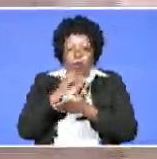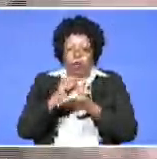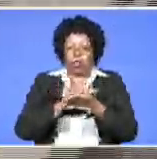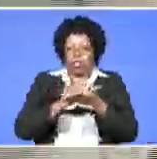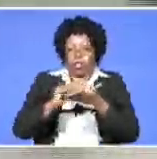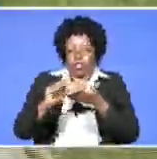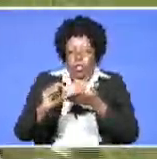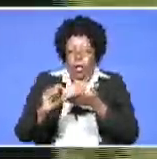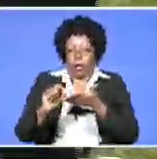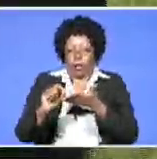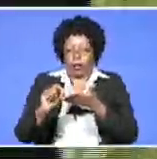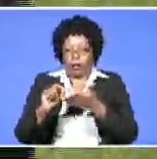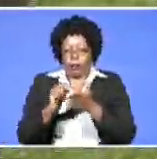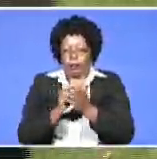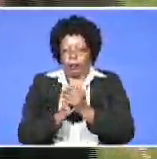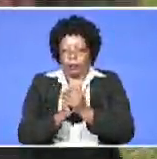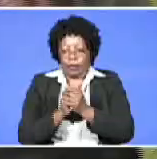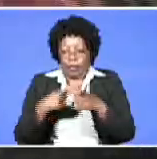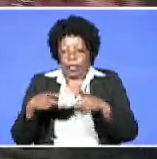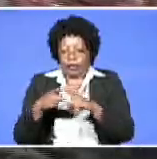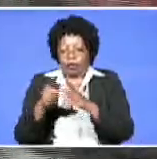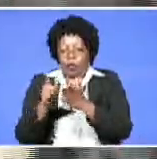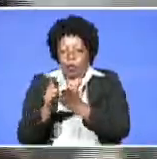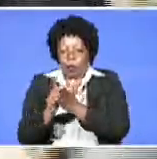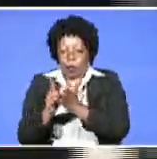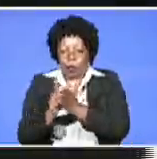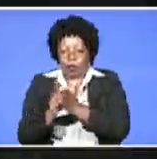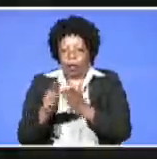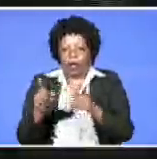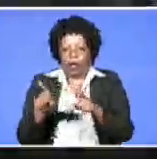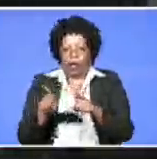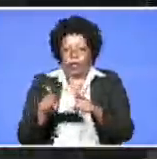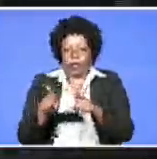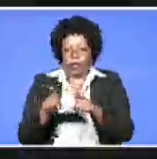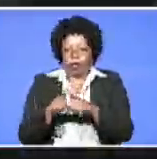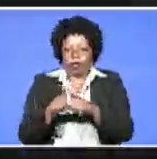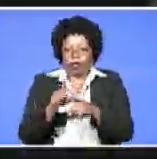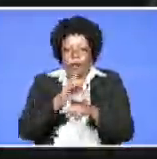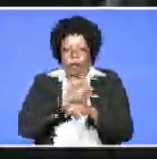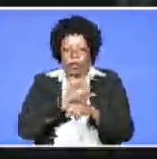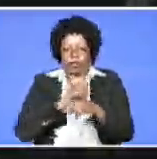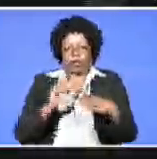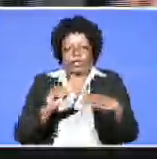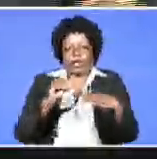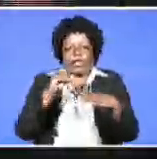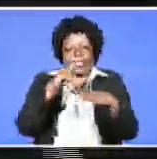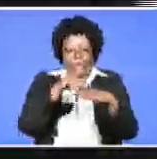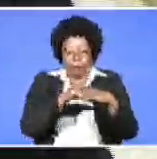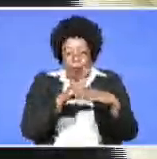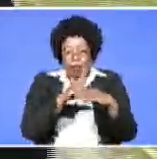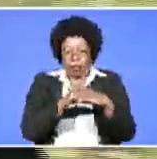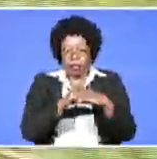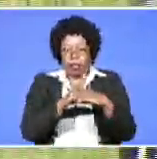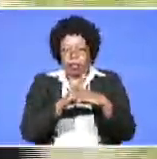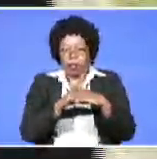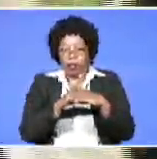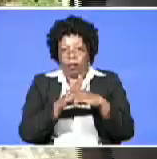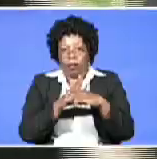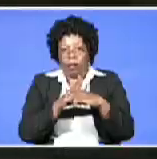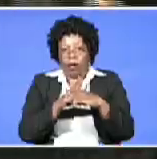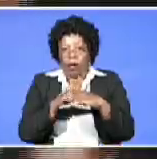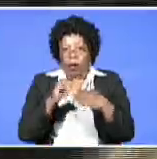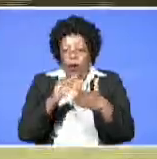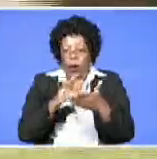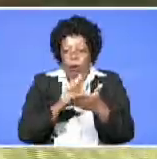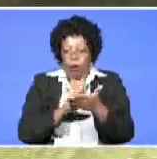payable to the Campbell Chase law firm. From there, police say the money was deposited onto a joint account owned by the mother-son duo, who